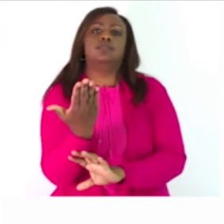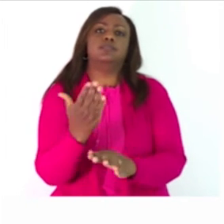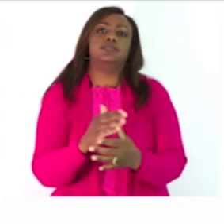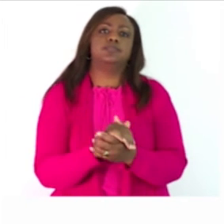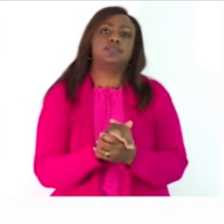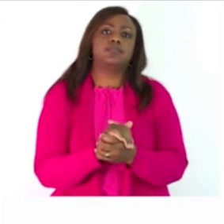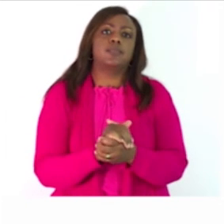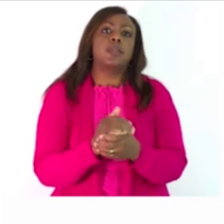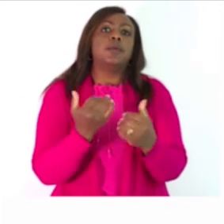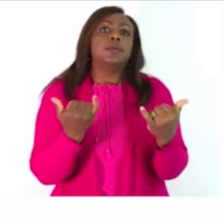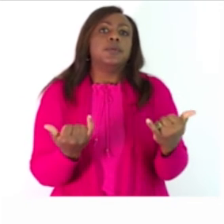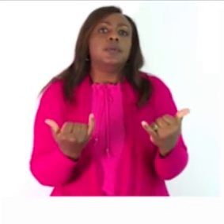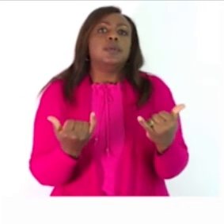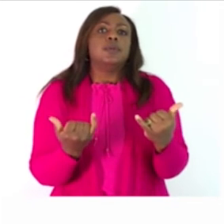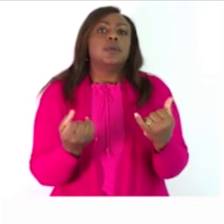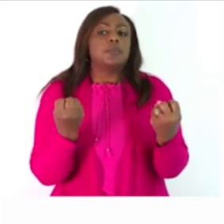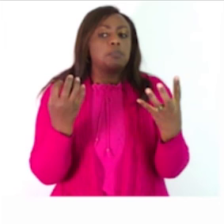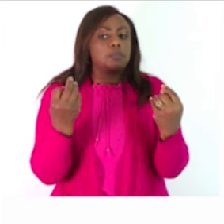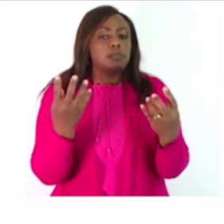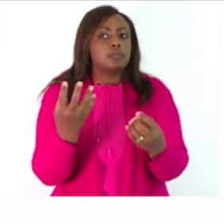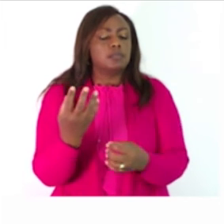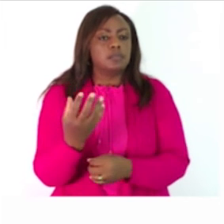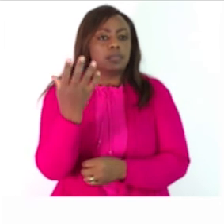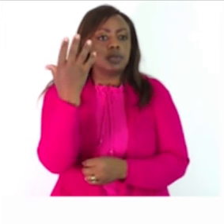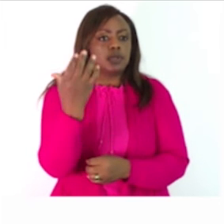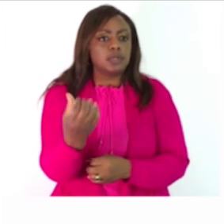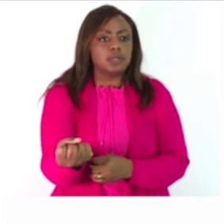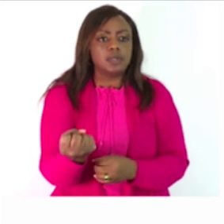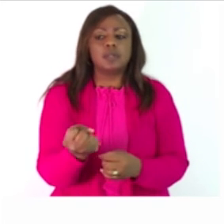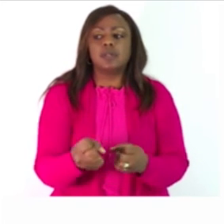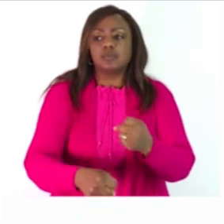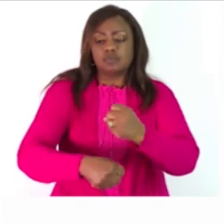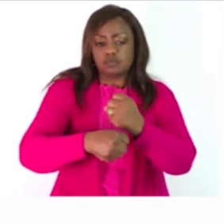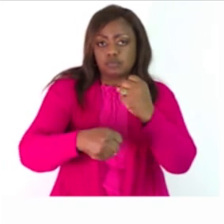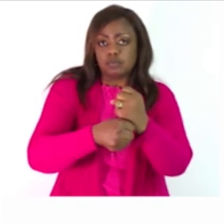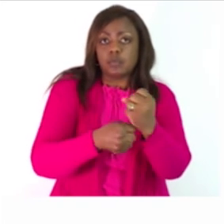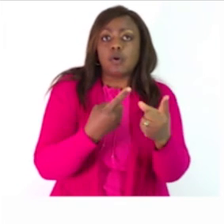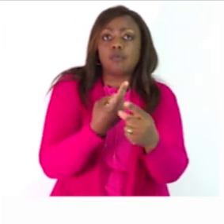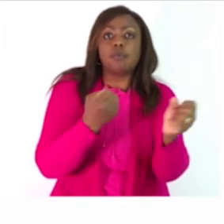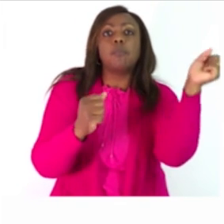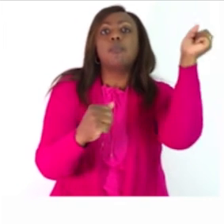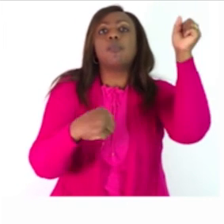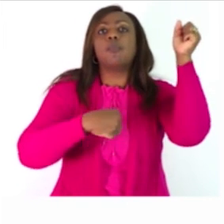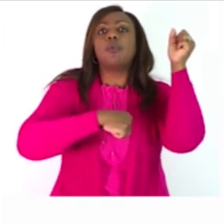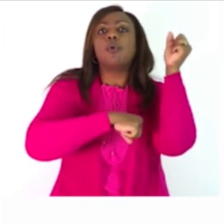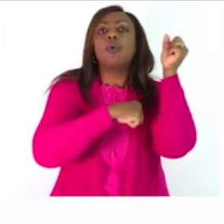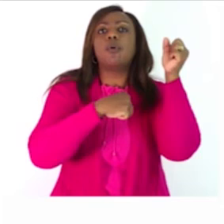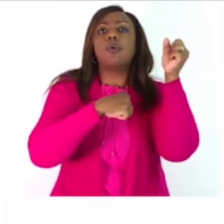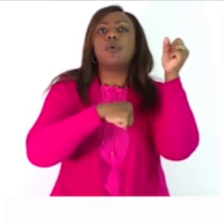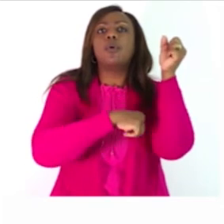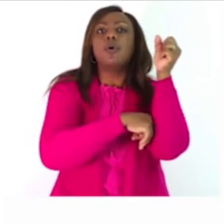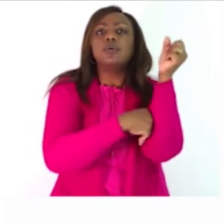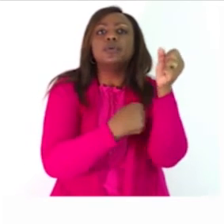With that said, there are help for those that are abusing substances. So these are the following sources